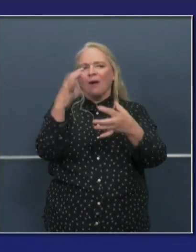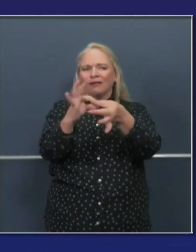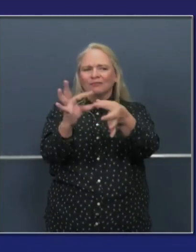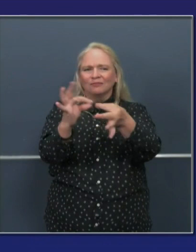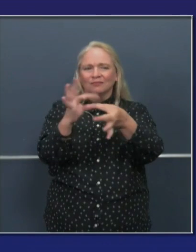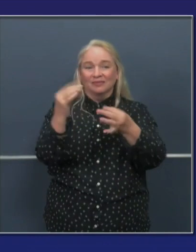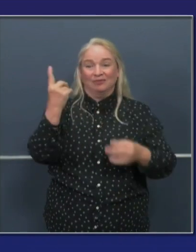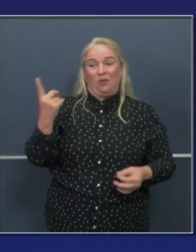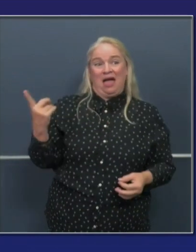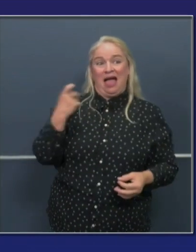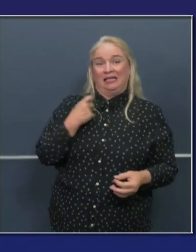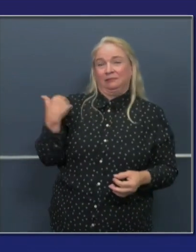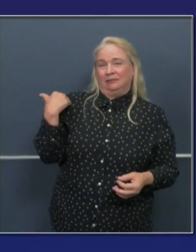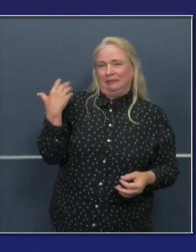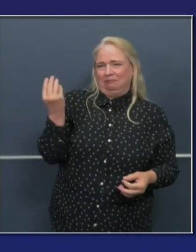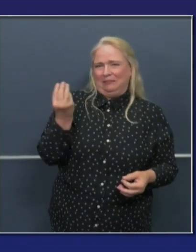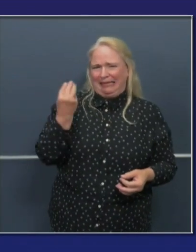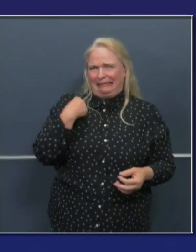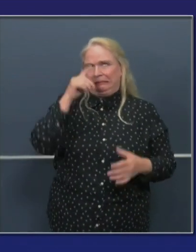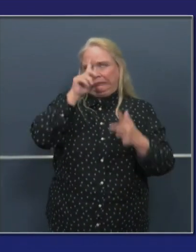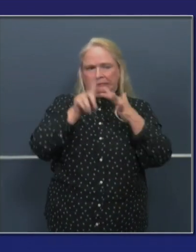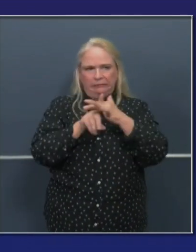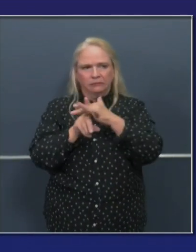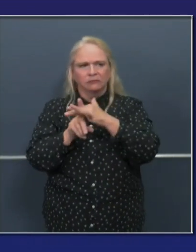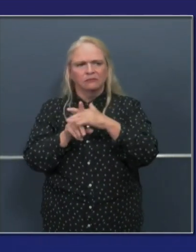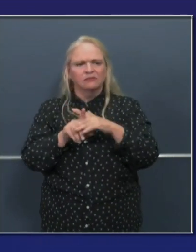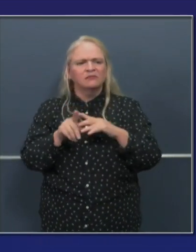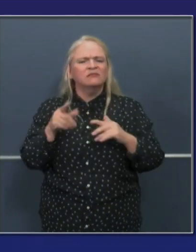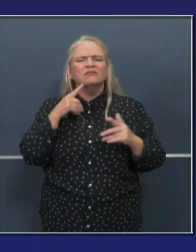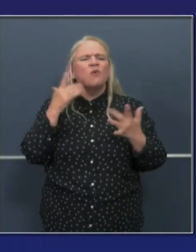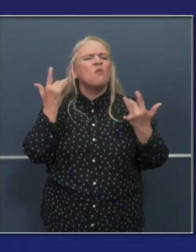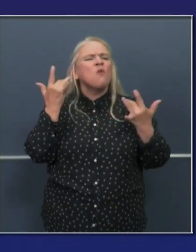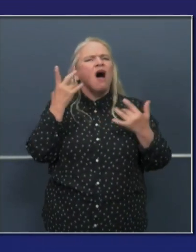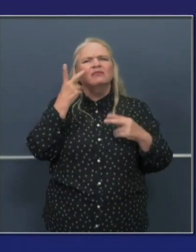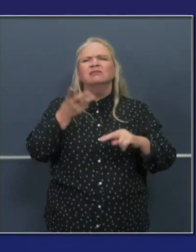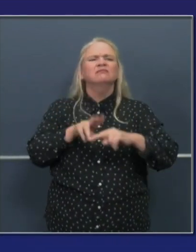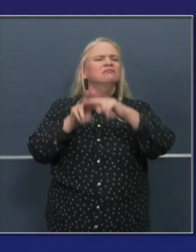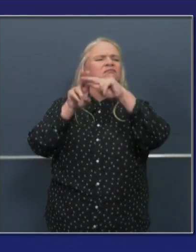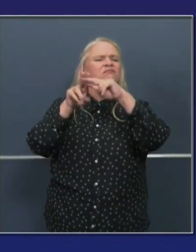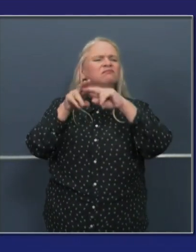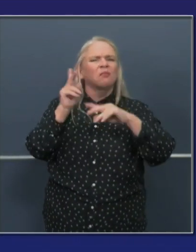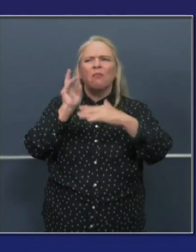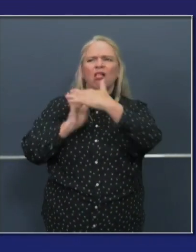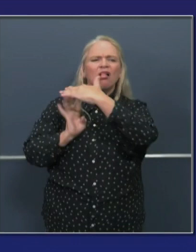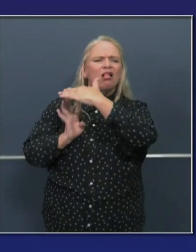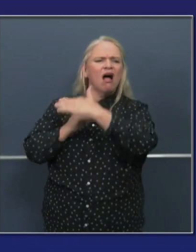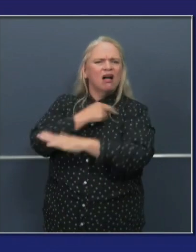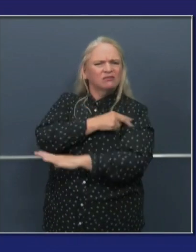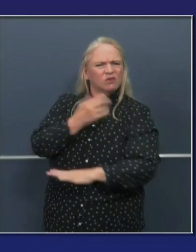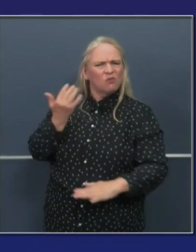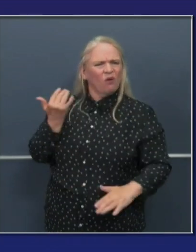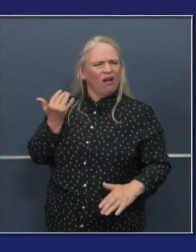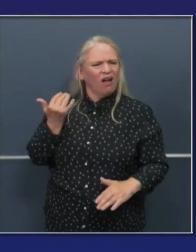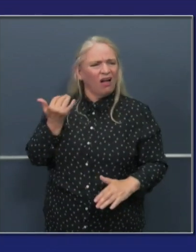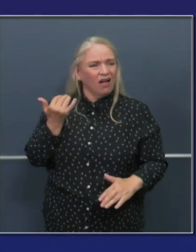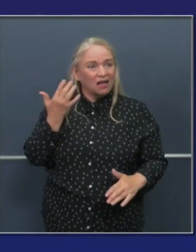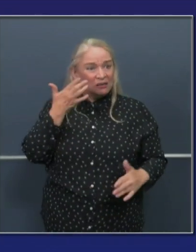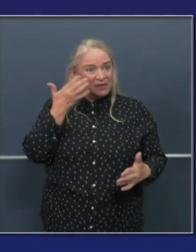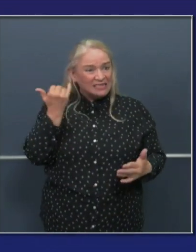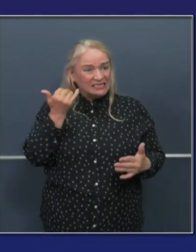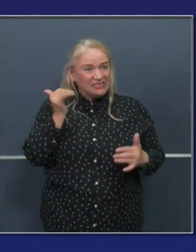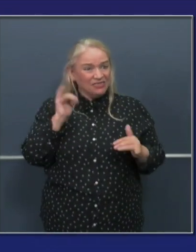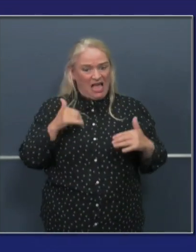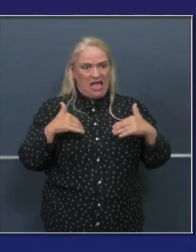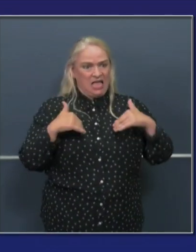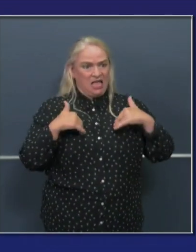Monday about why we're seeing an increase in hospitalizations. I talked about the young and the invincibles, and you are seeing this